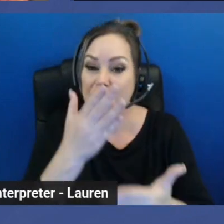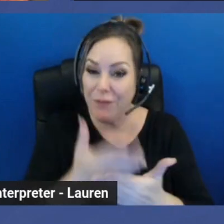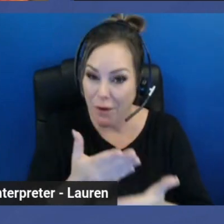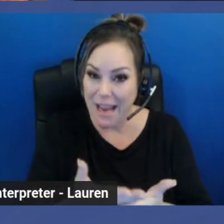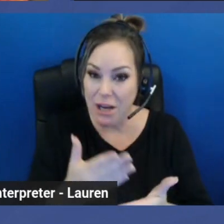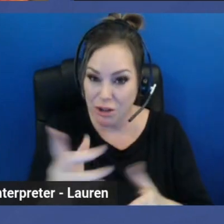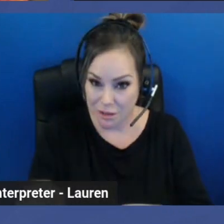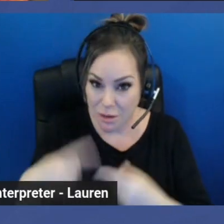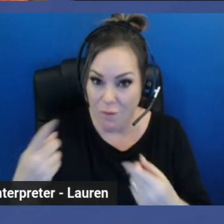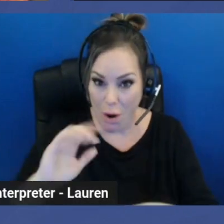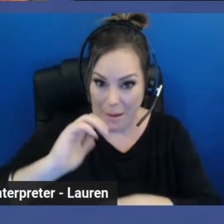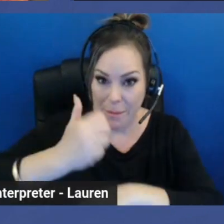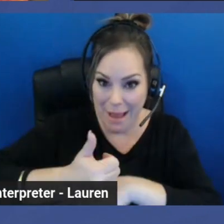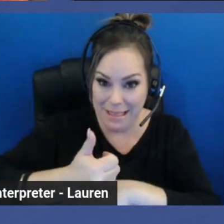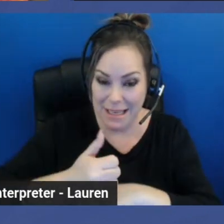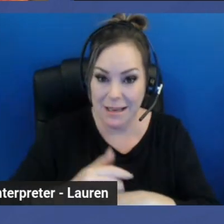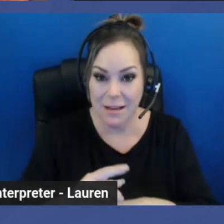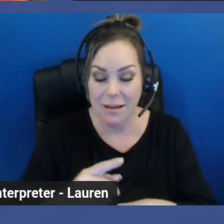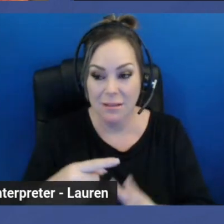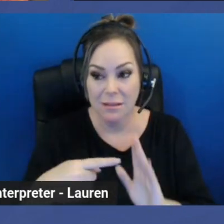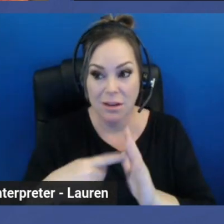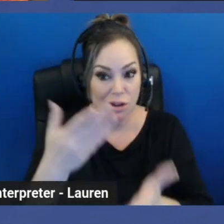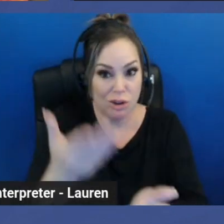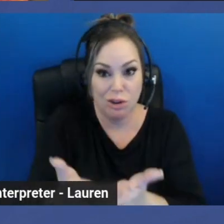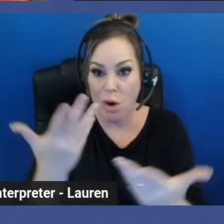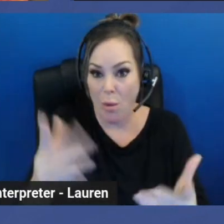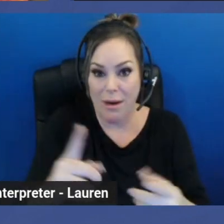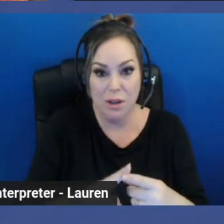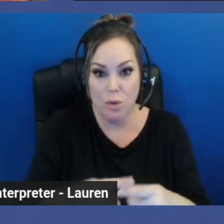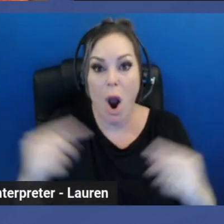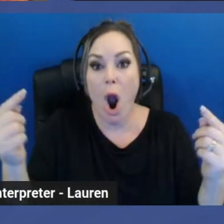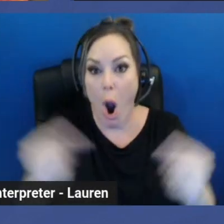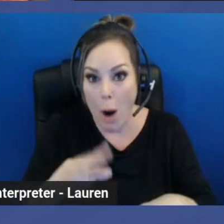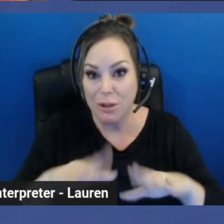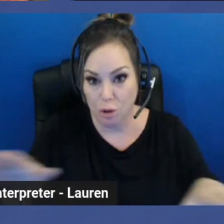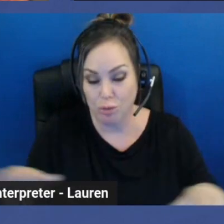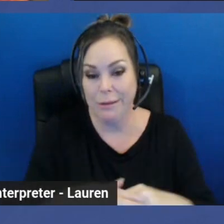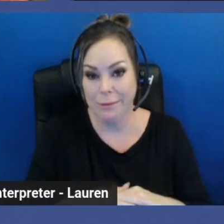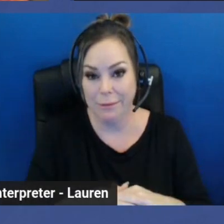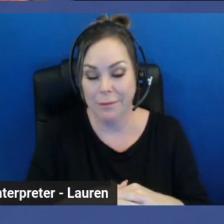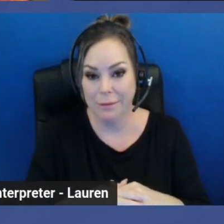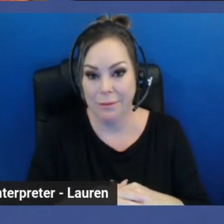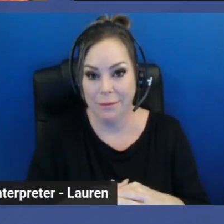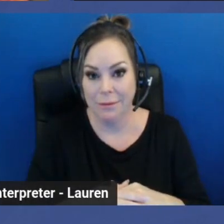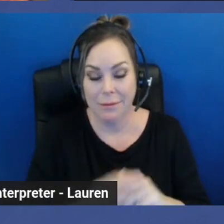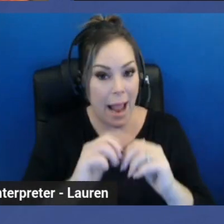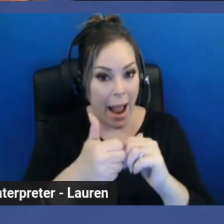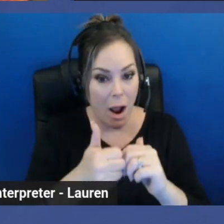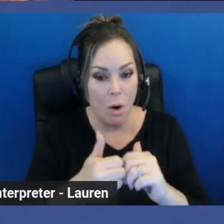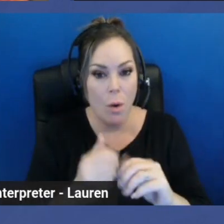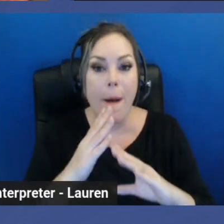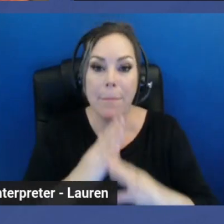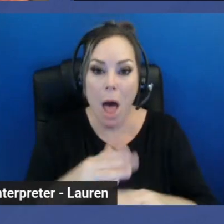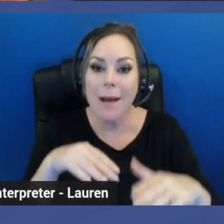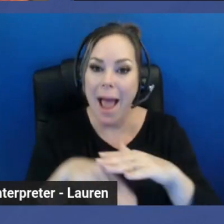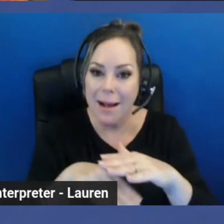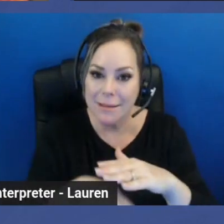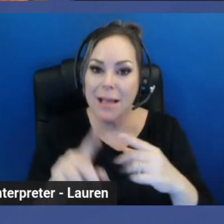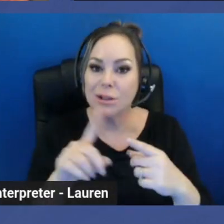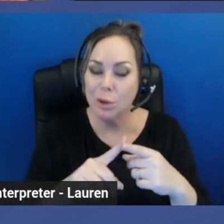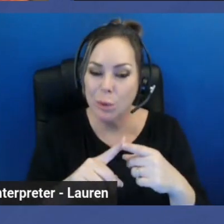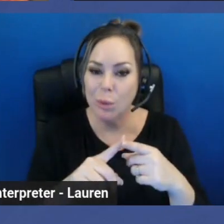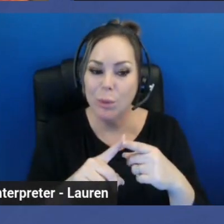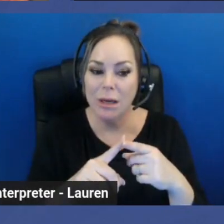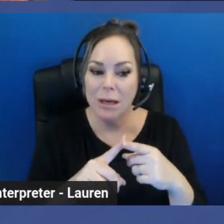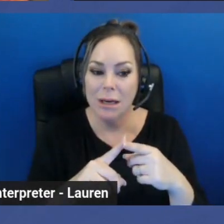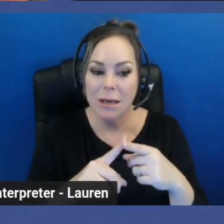have been implemented have been shown to actually harm children by blocking their access